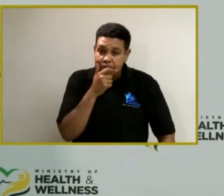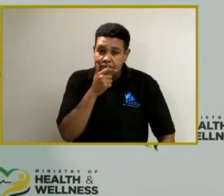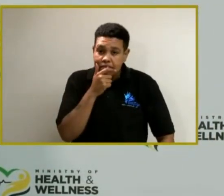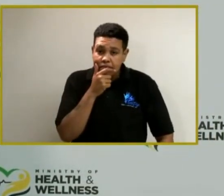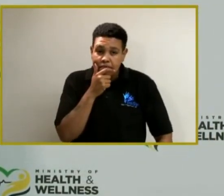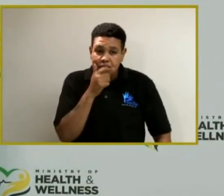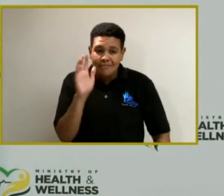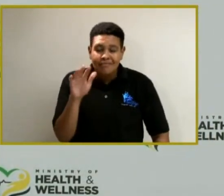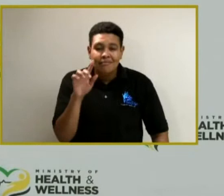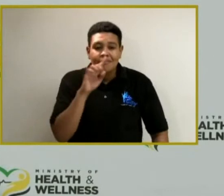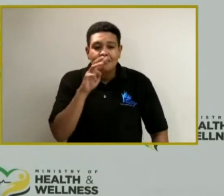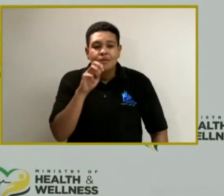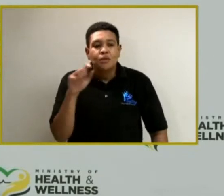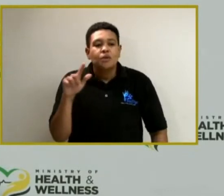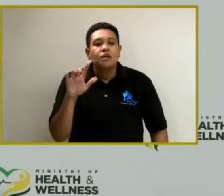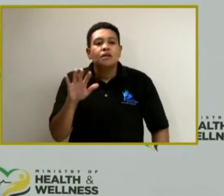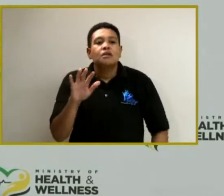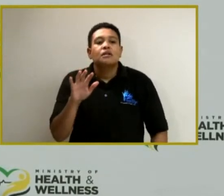Well, the